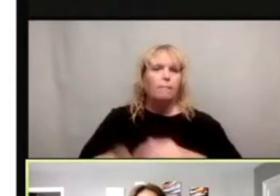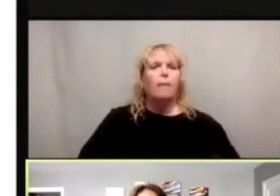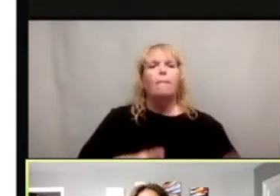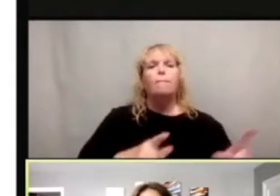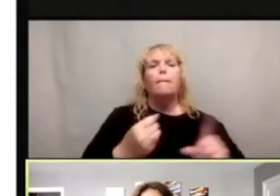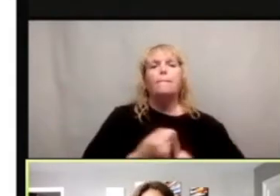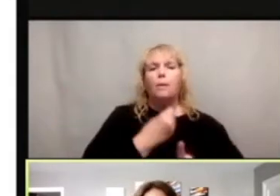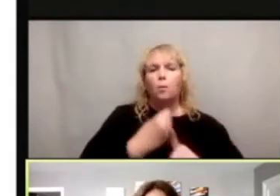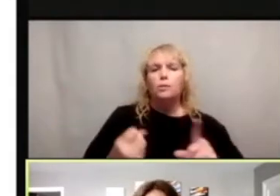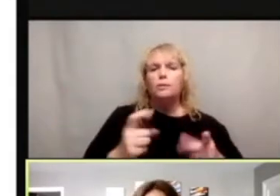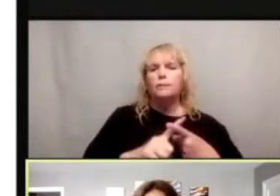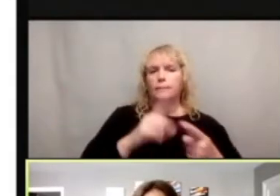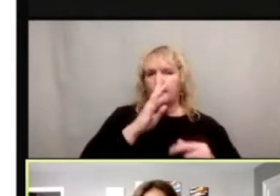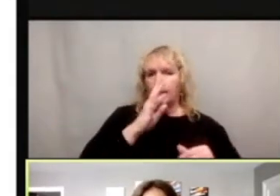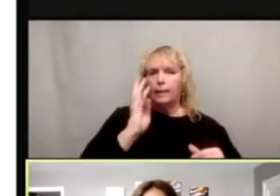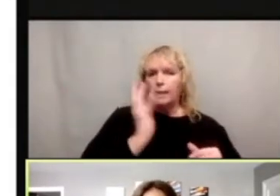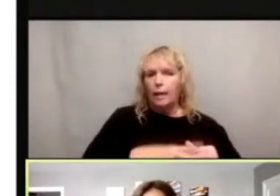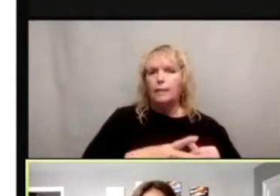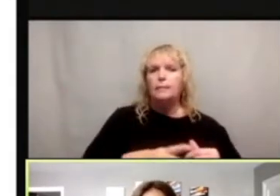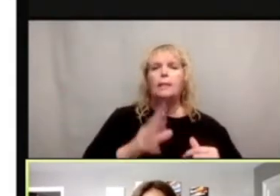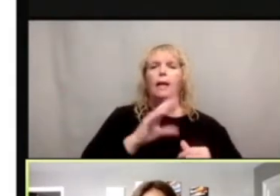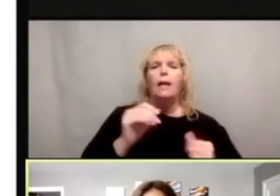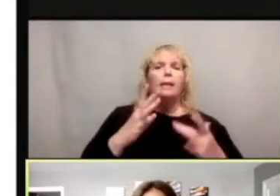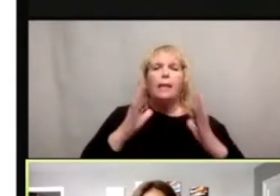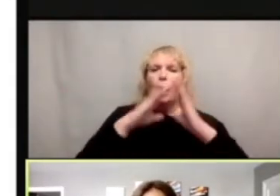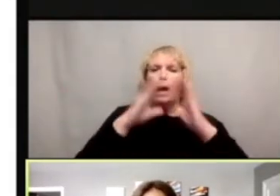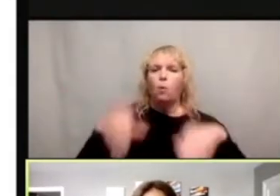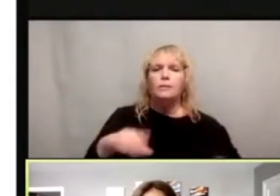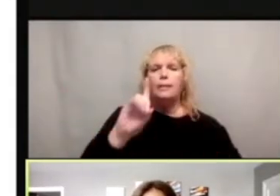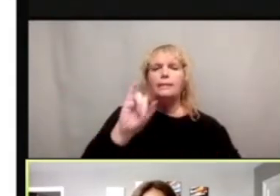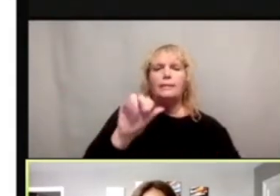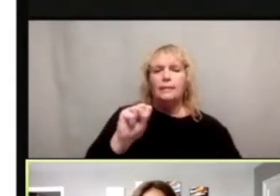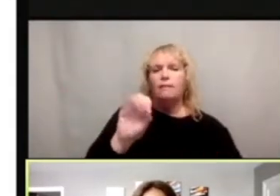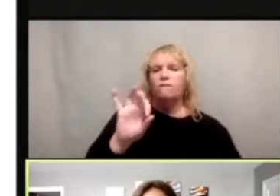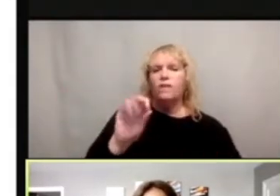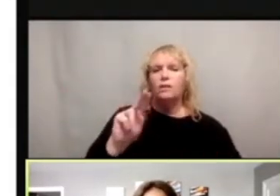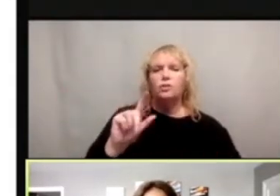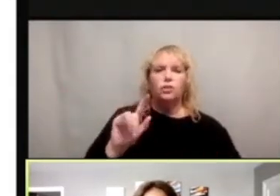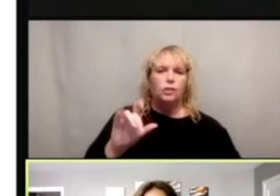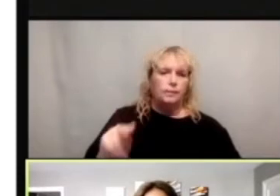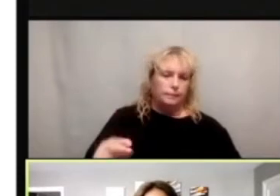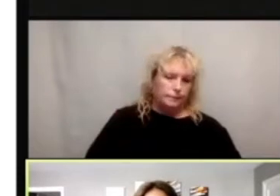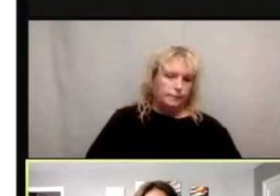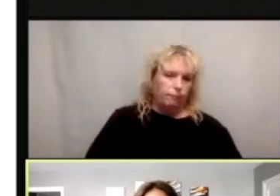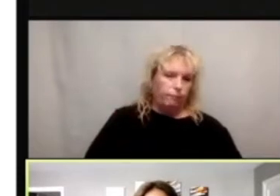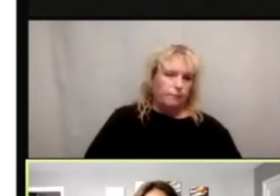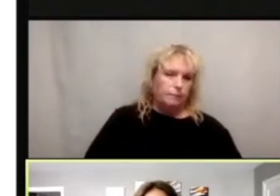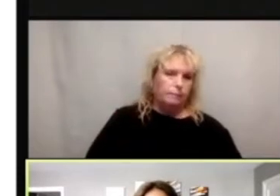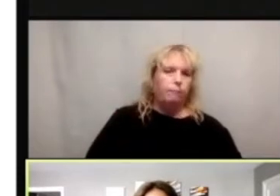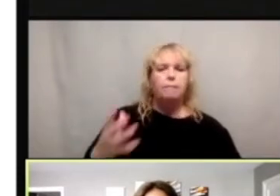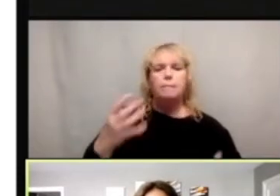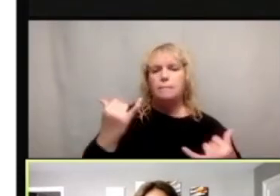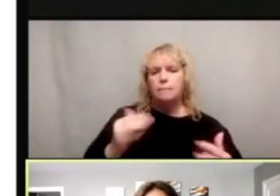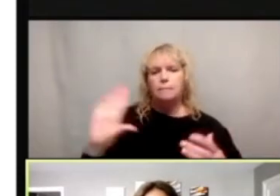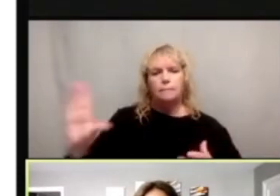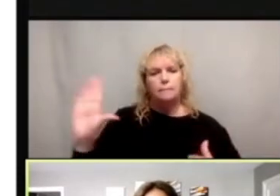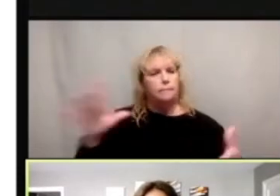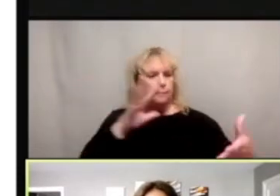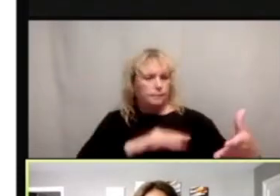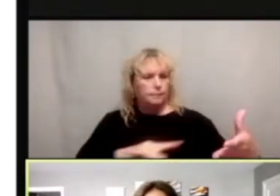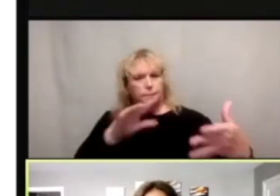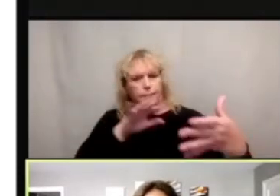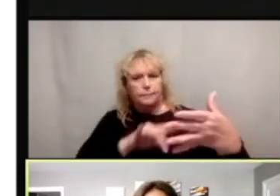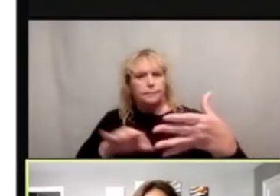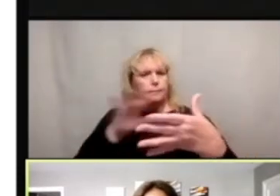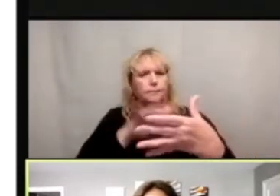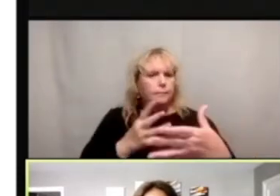household dysfunction, and you see the different subtypes within of those domains. Their study predominantly looked at this in the